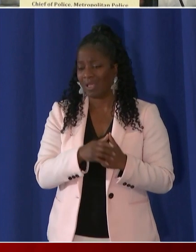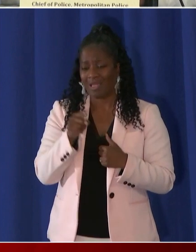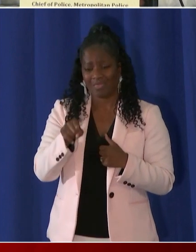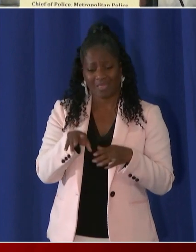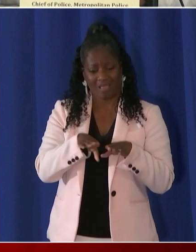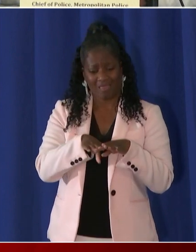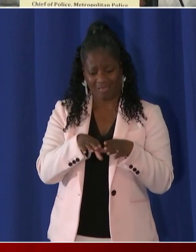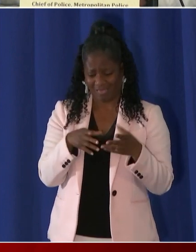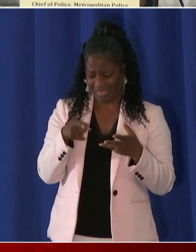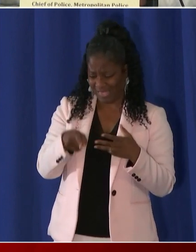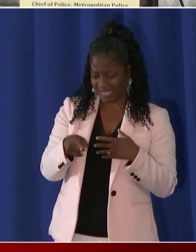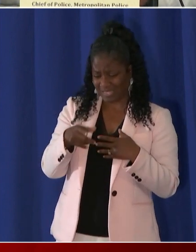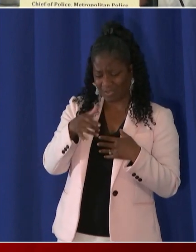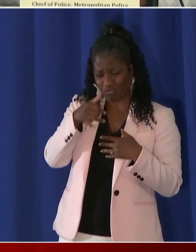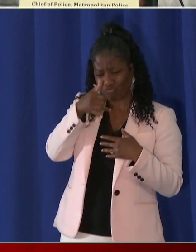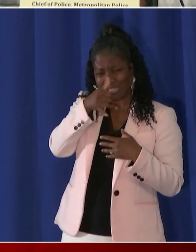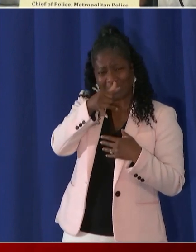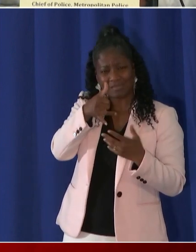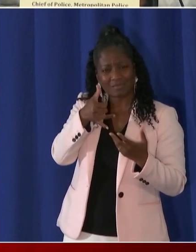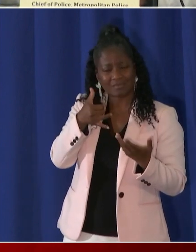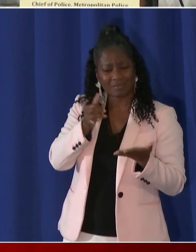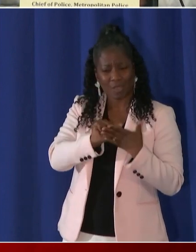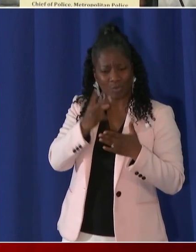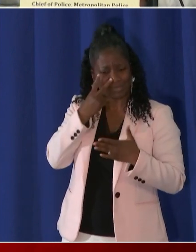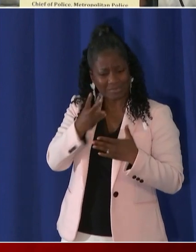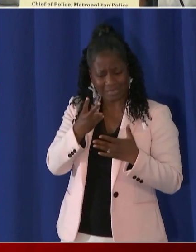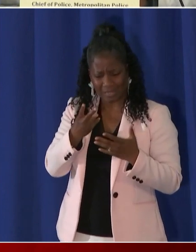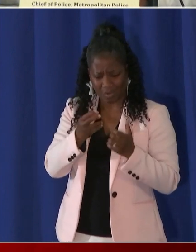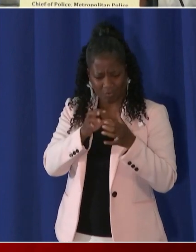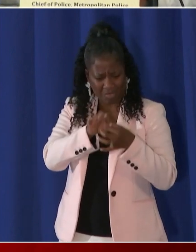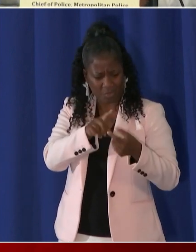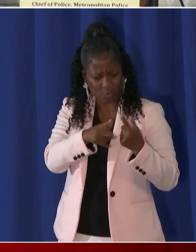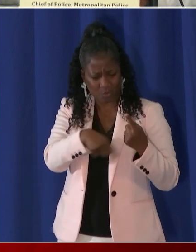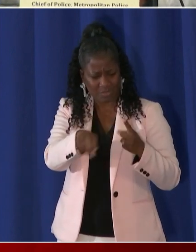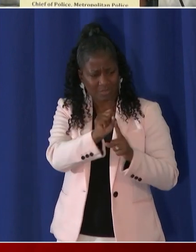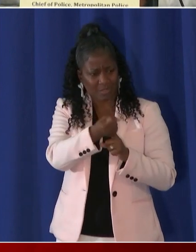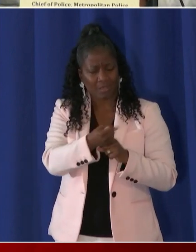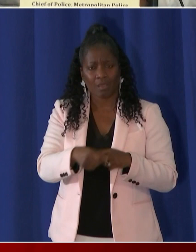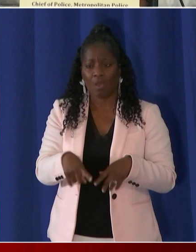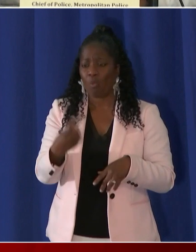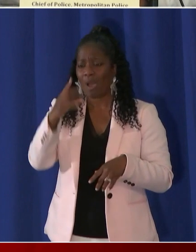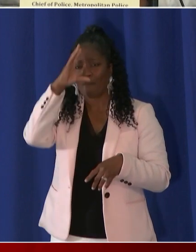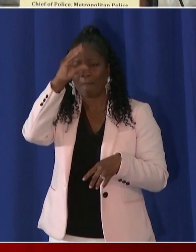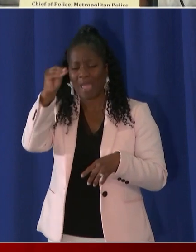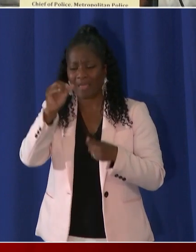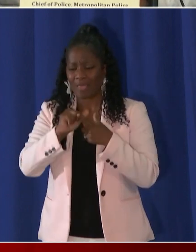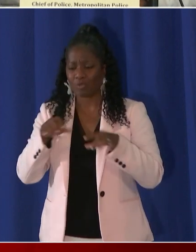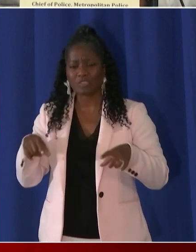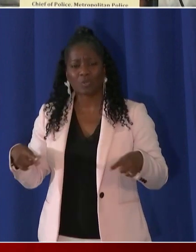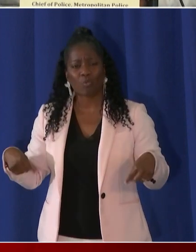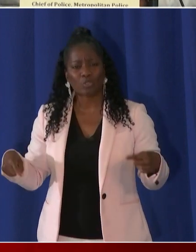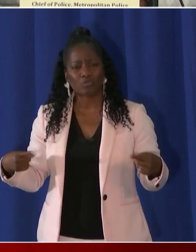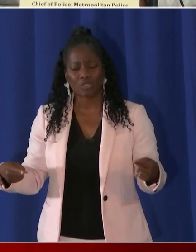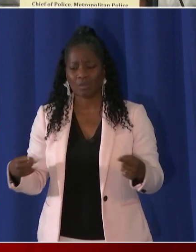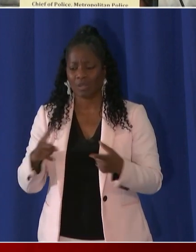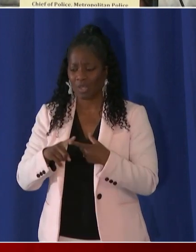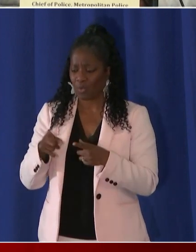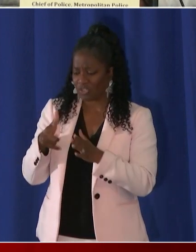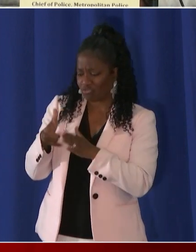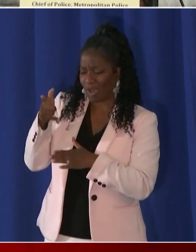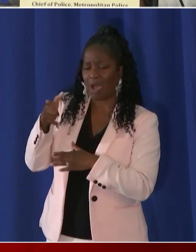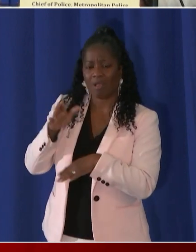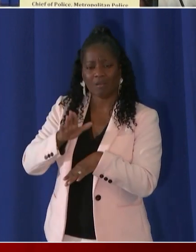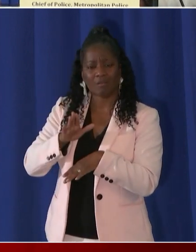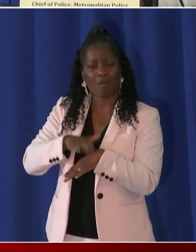of ridiculousness that we are seeing in some of these instances. There was a man in a wheelchair shot in the 7,000 block of Blair